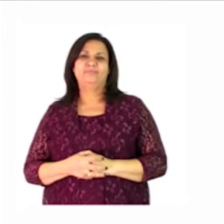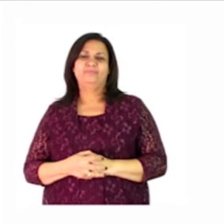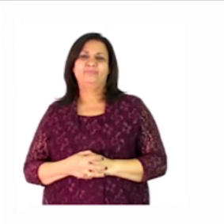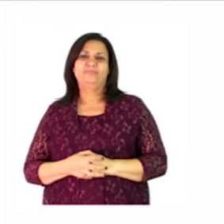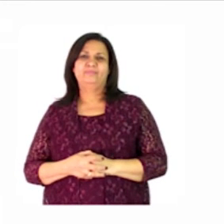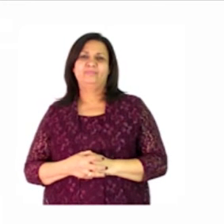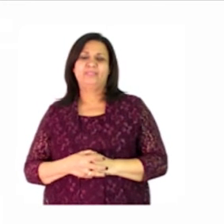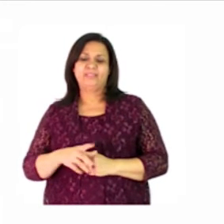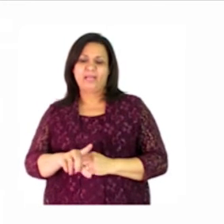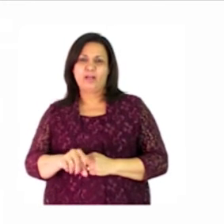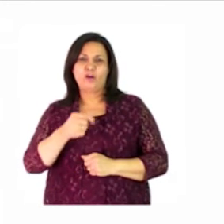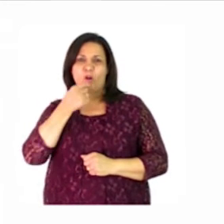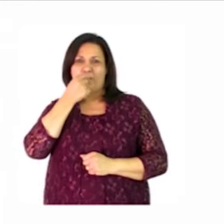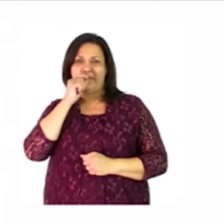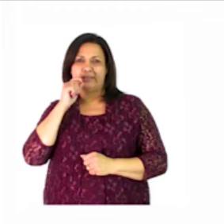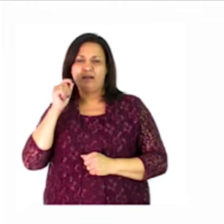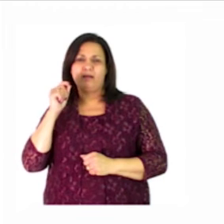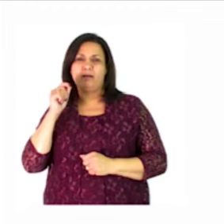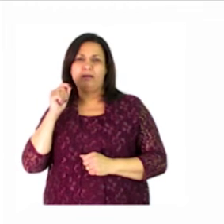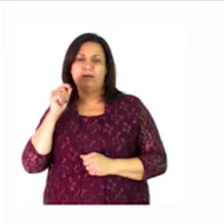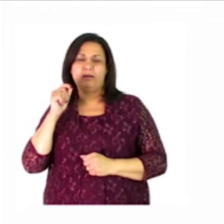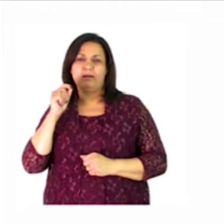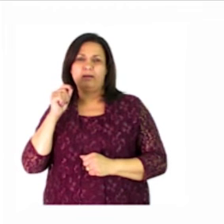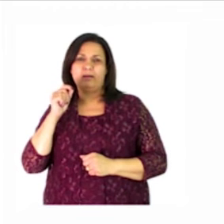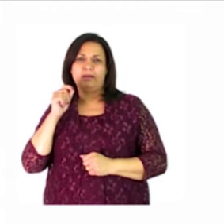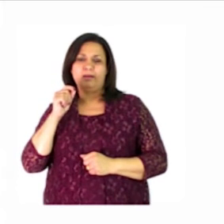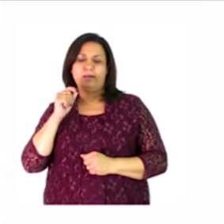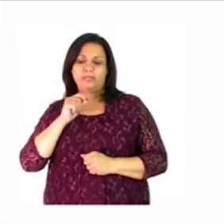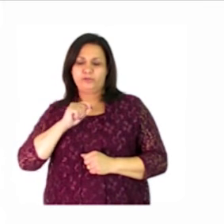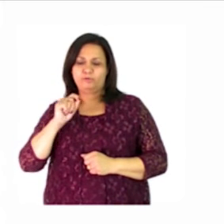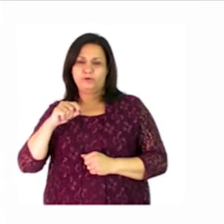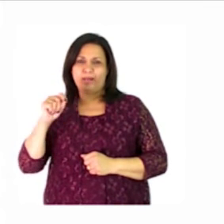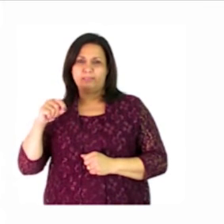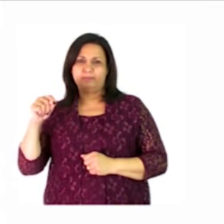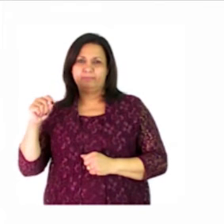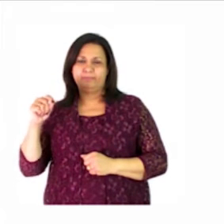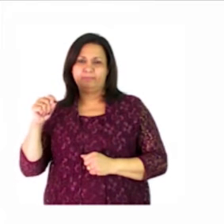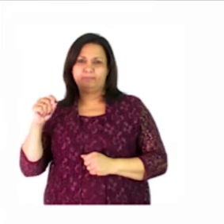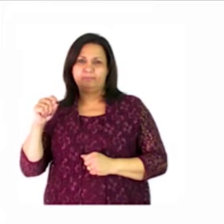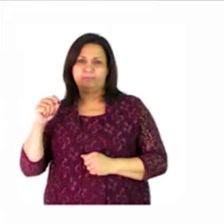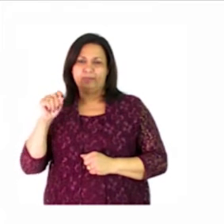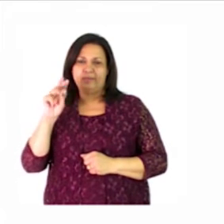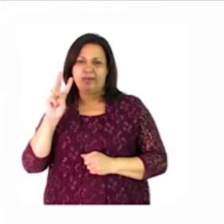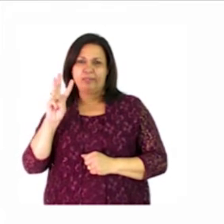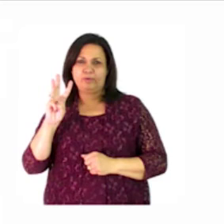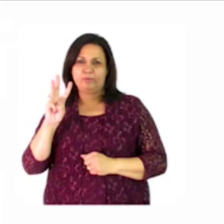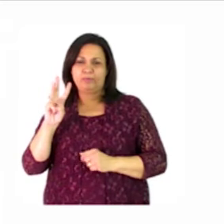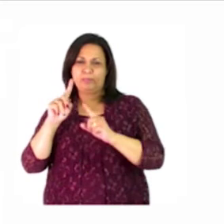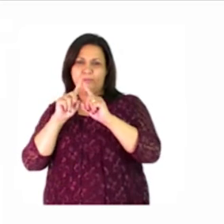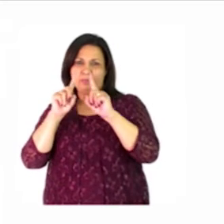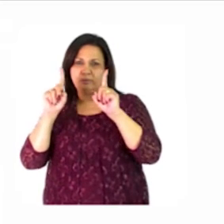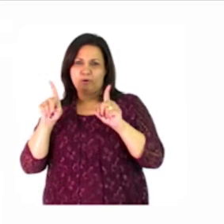your pencil or your crayons and trace the letter W in the first